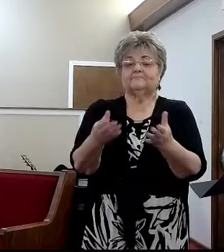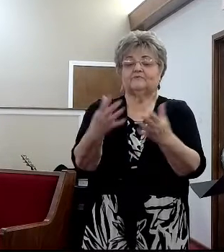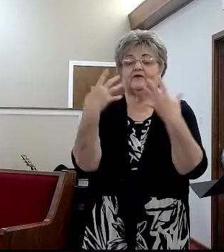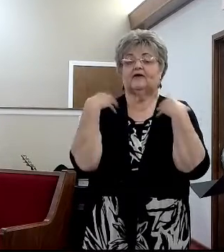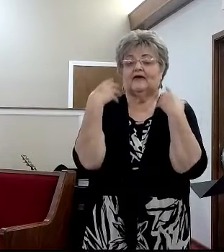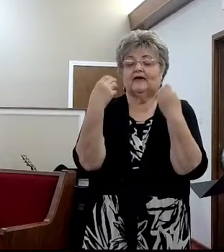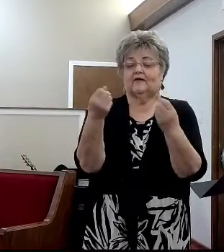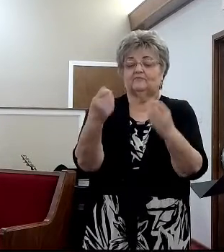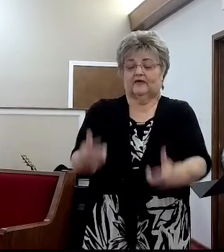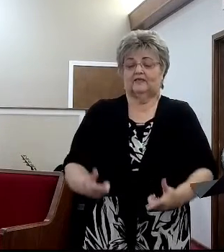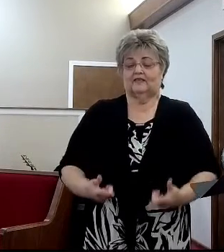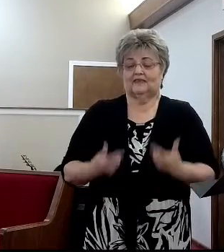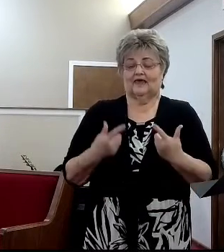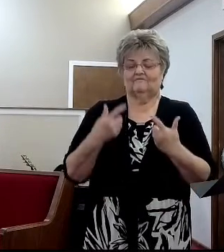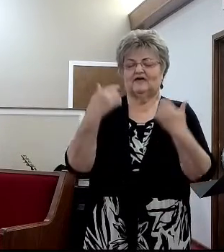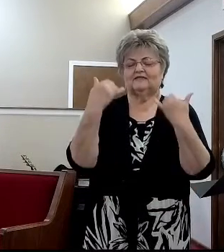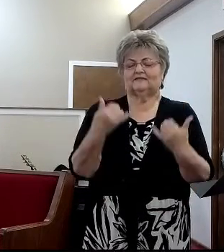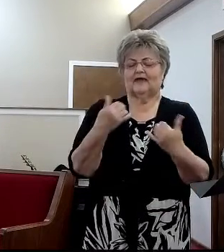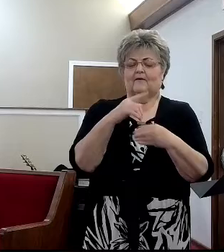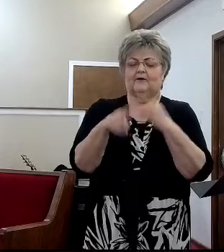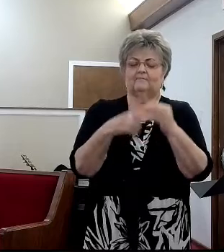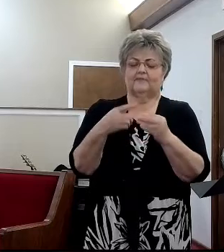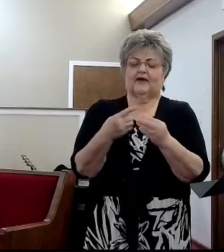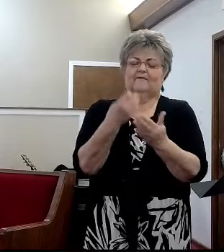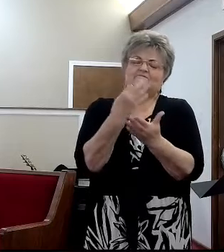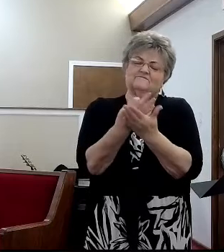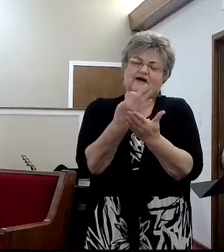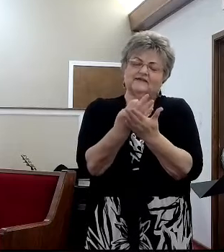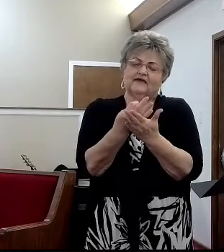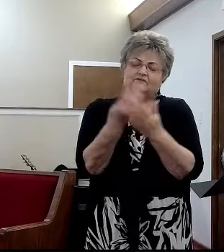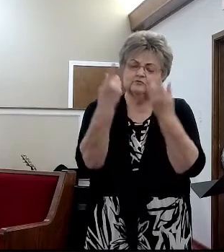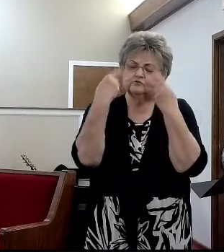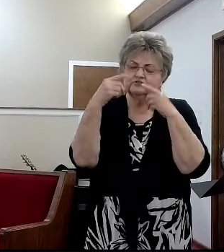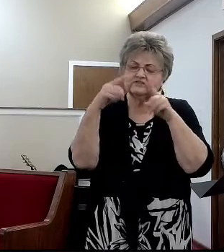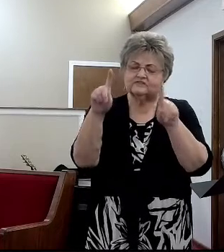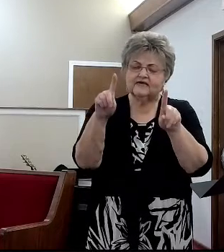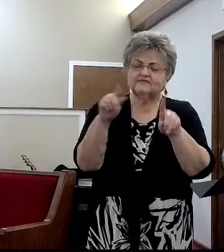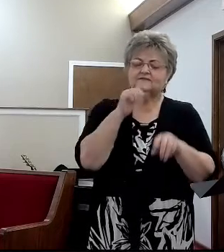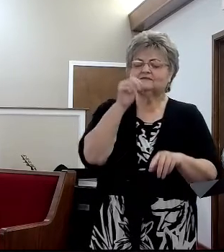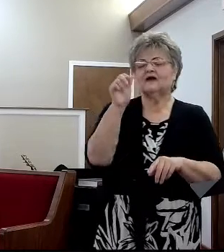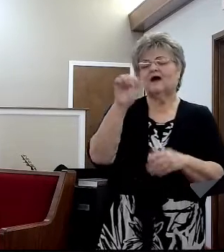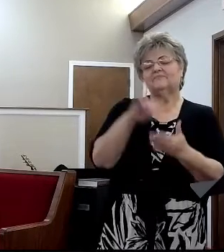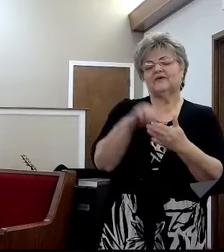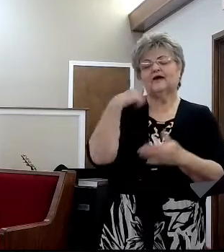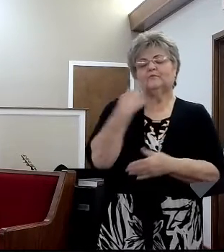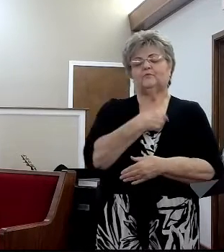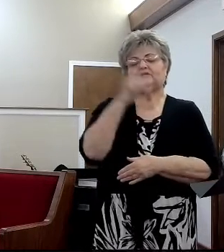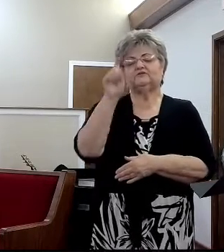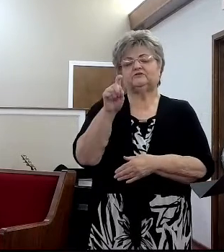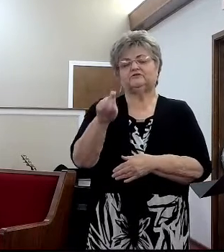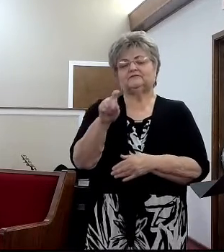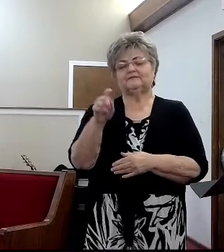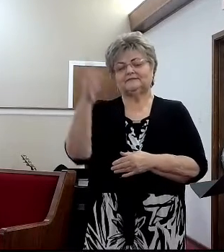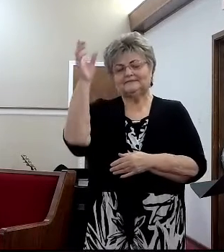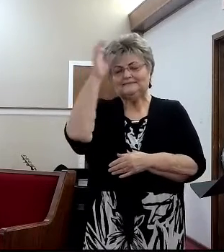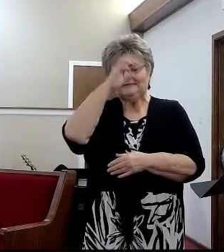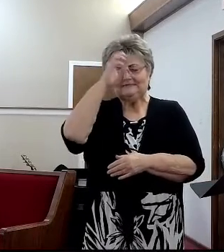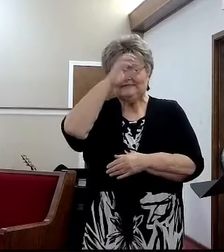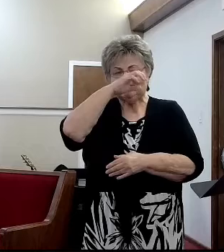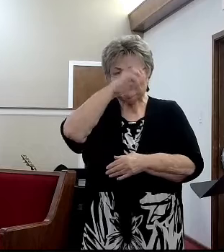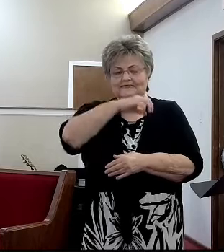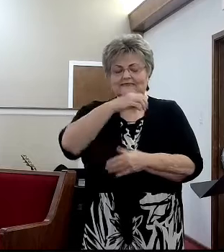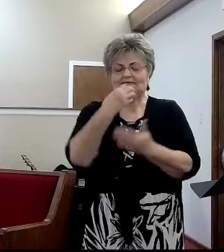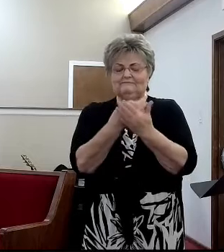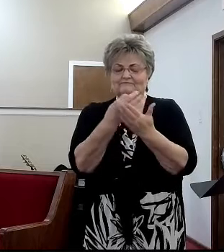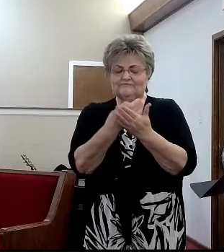wisdom promoting financial success. Not that that's something we should be seeking, but again, those that are unwise often make